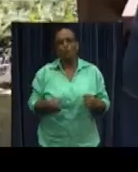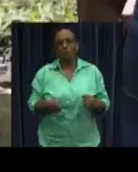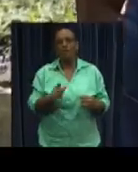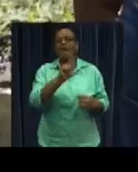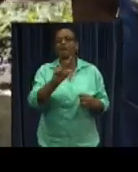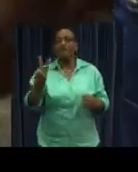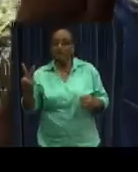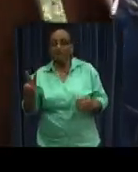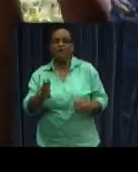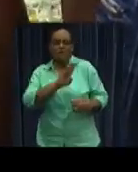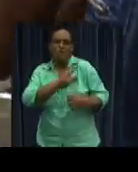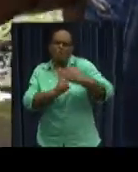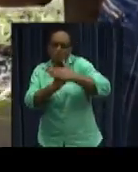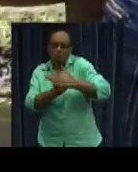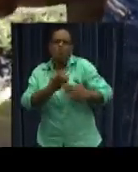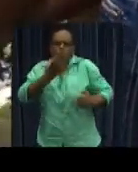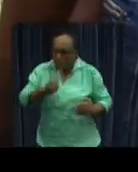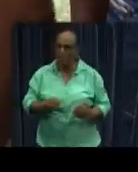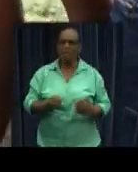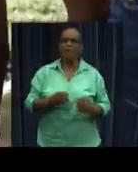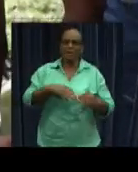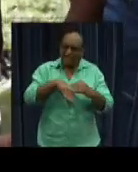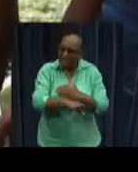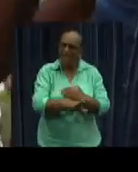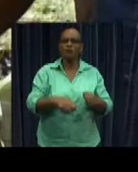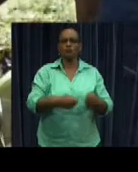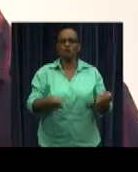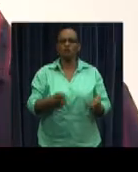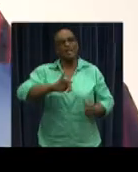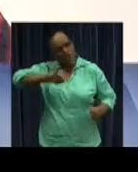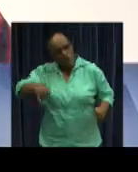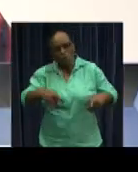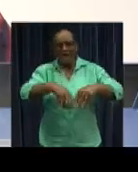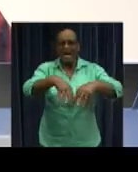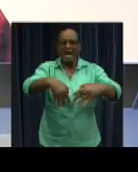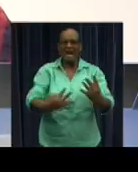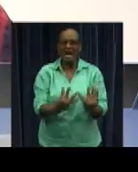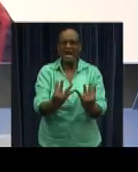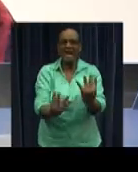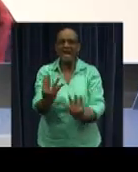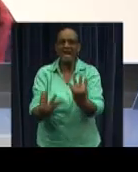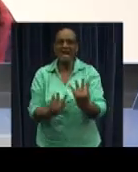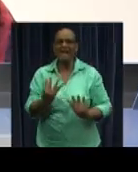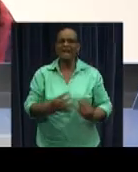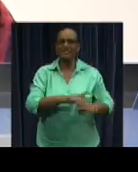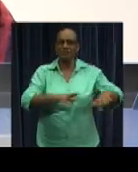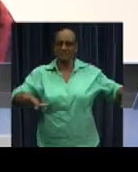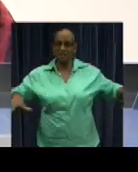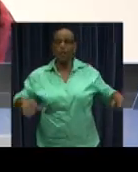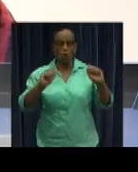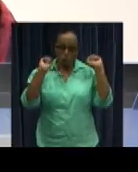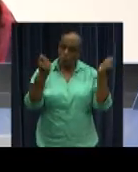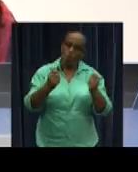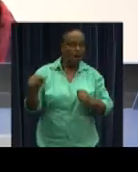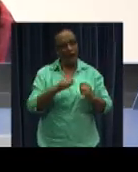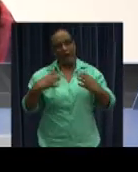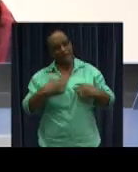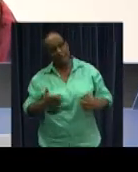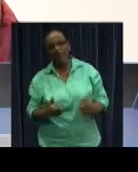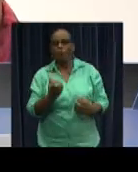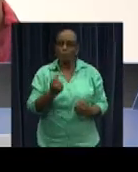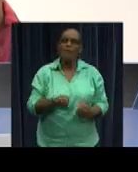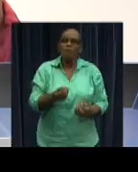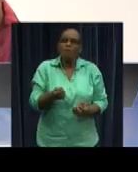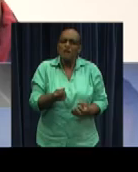this, indicated that two issues have priority. The decision to approve the project is as a